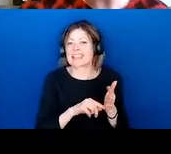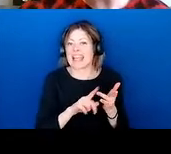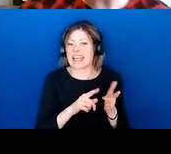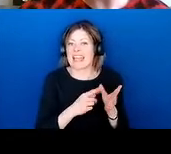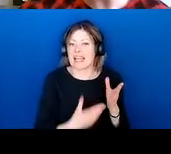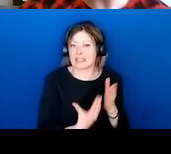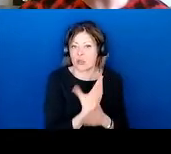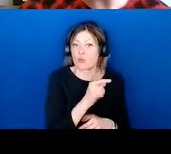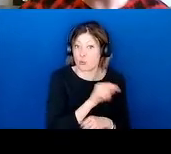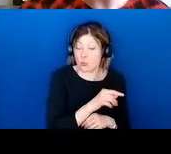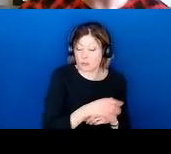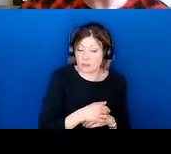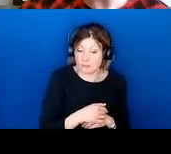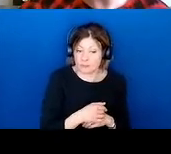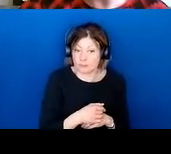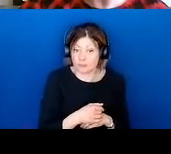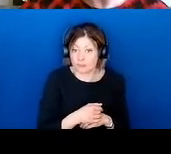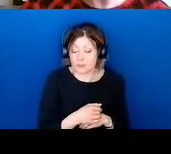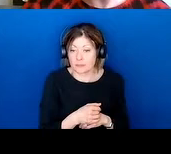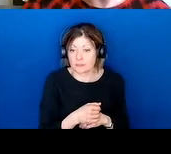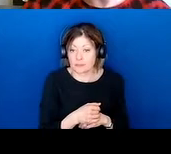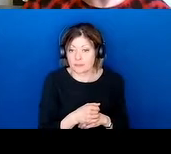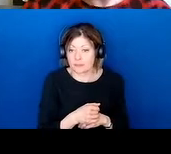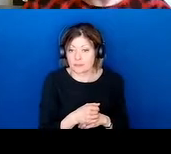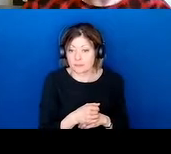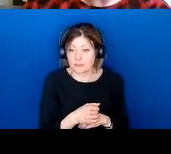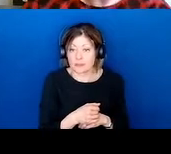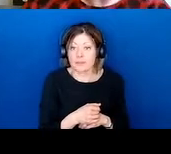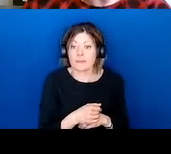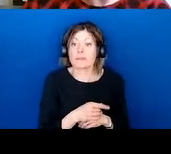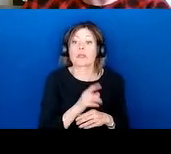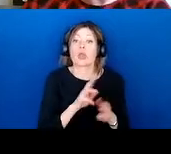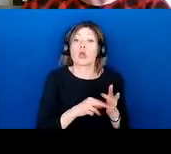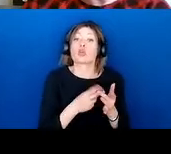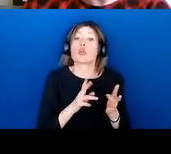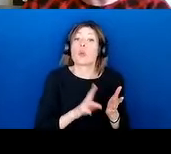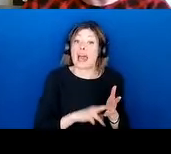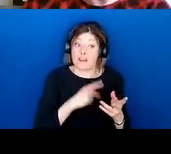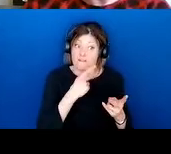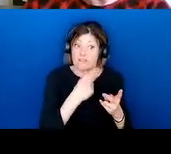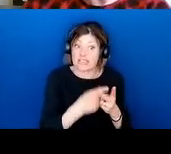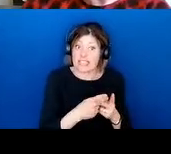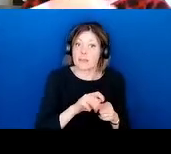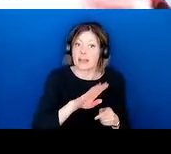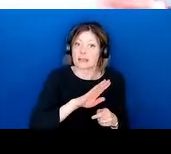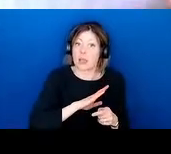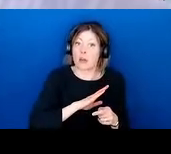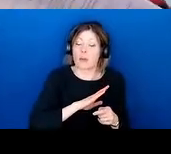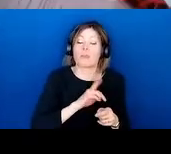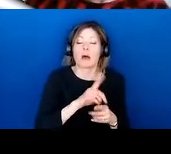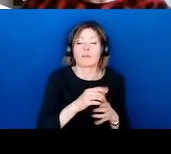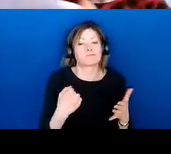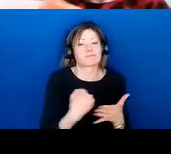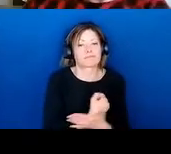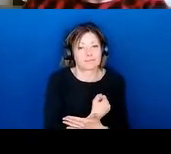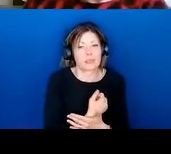finally visited Painshill, but was disappointed to miss Hamilton, who had already moved to Bath.